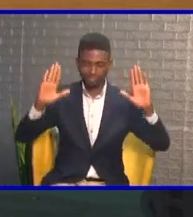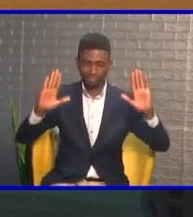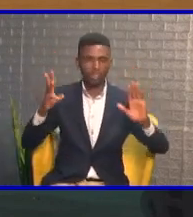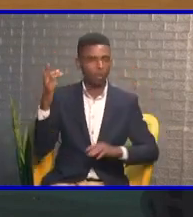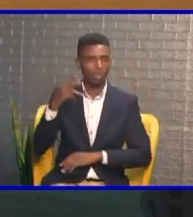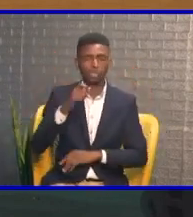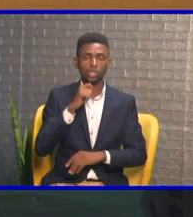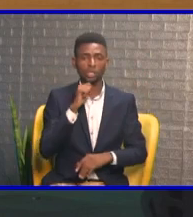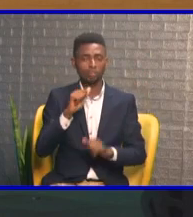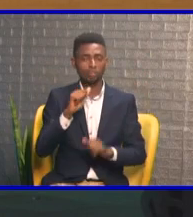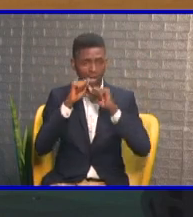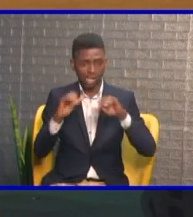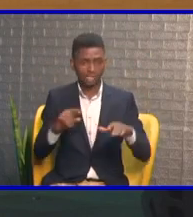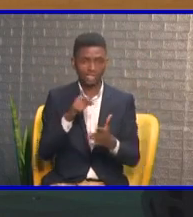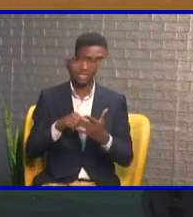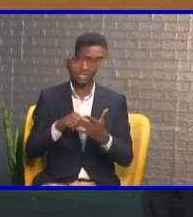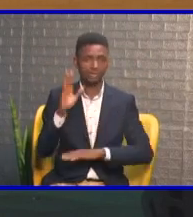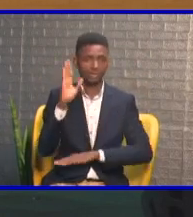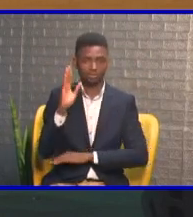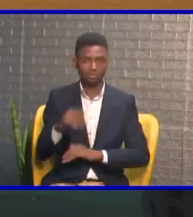this afternoon?